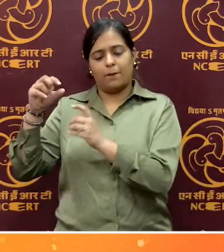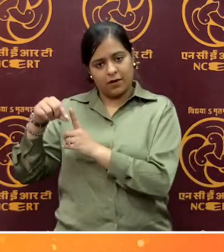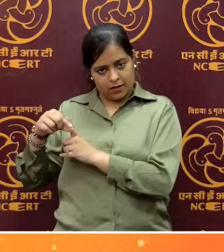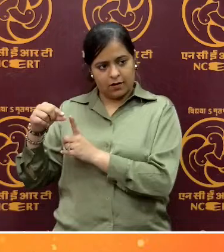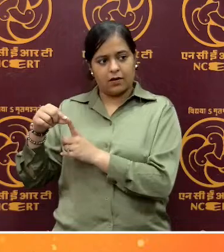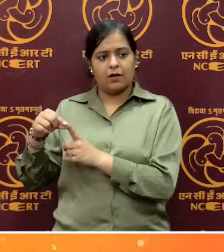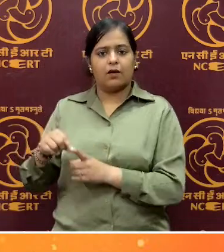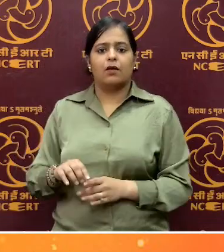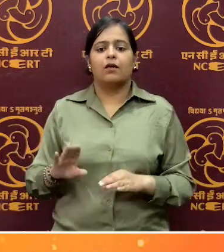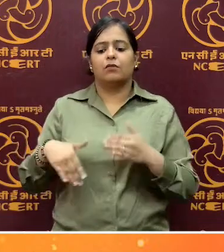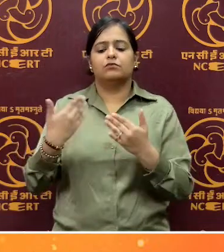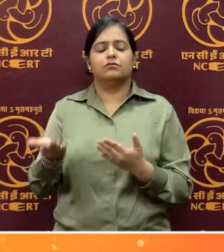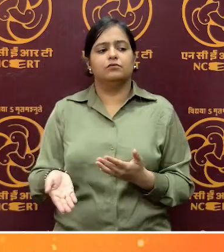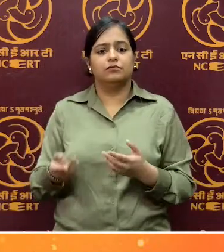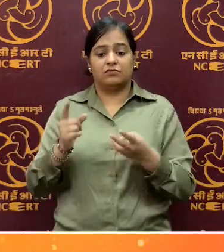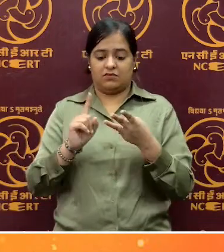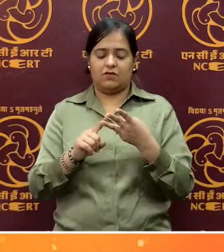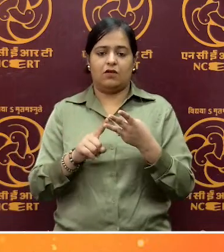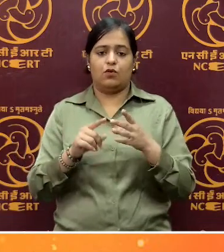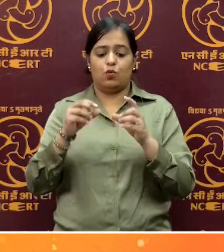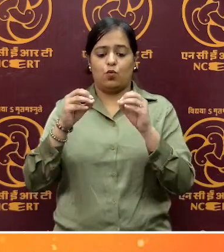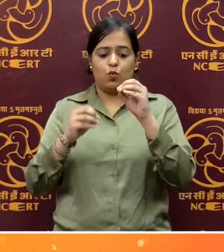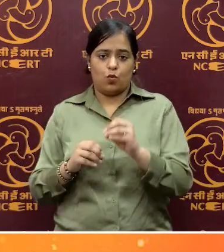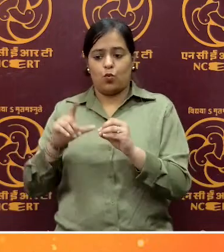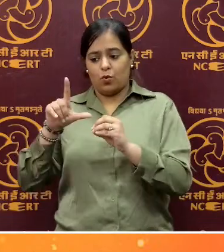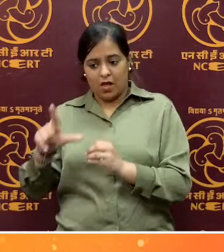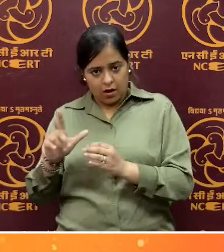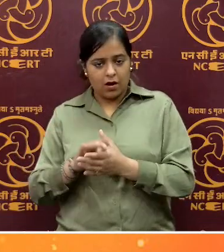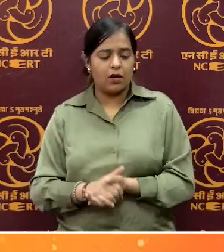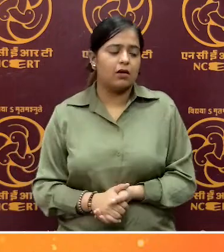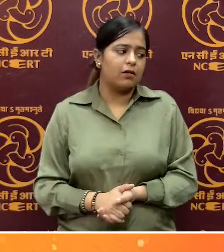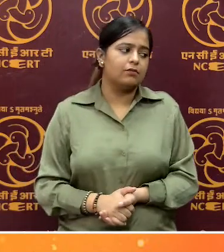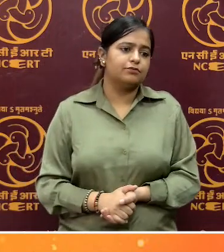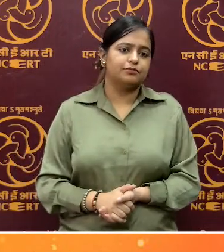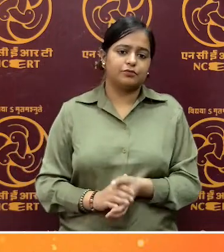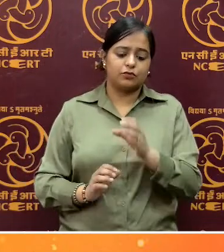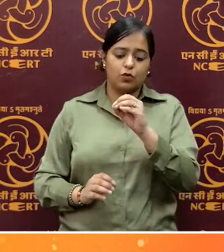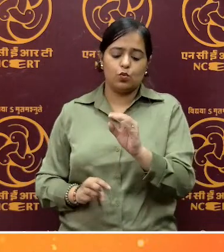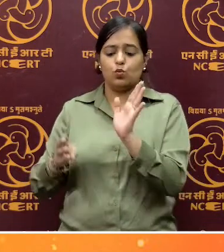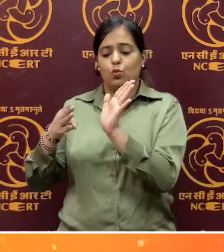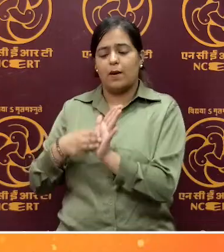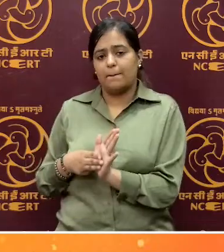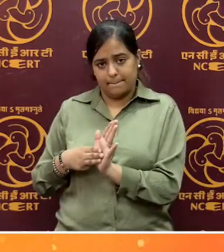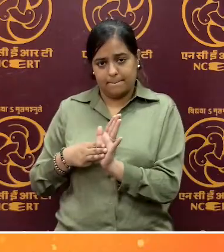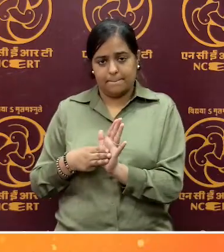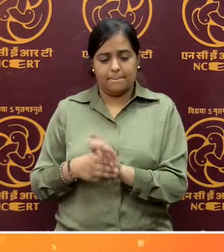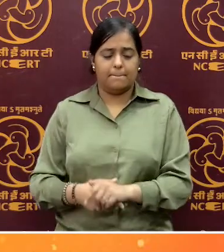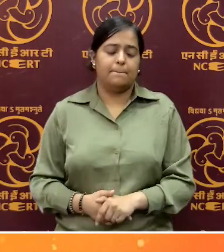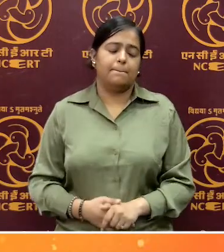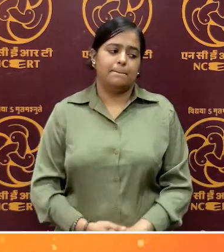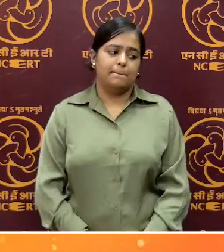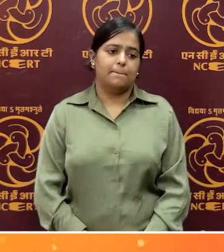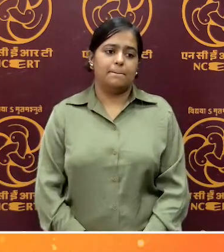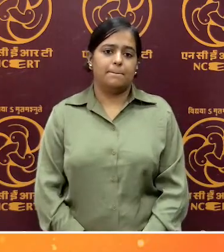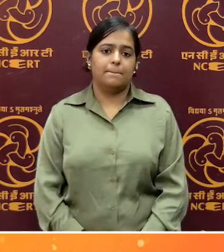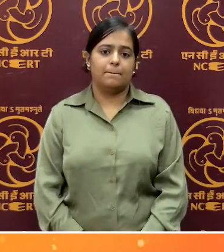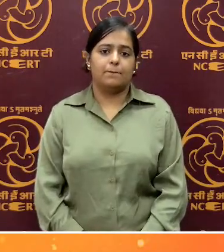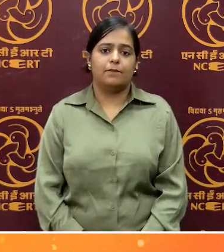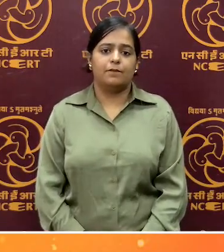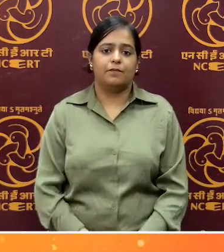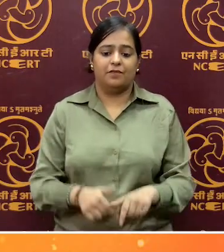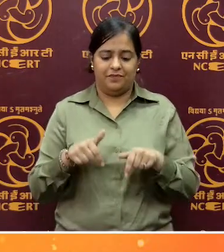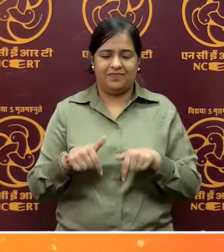And this is another vector, third vector OL. And you find OM, that's this vector OM. All